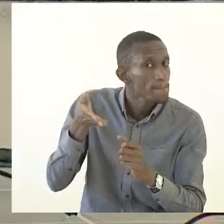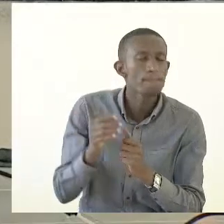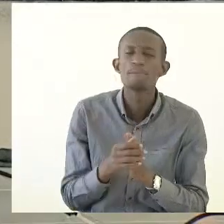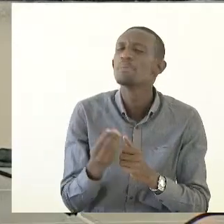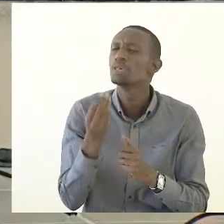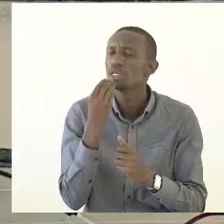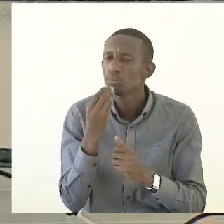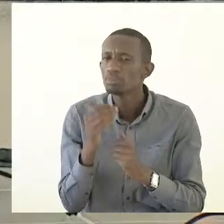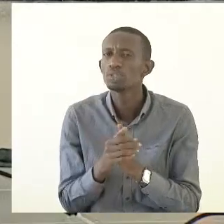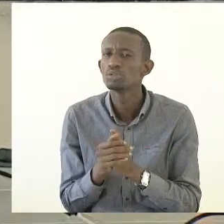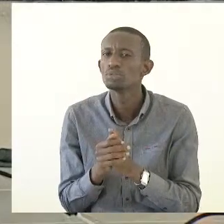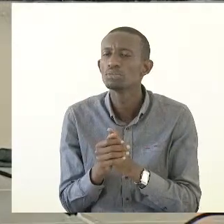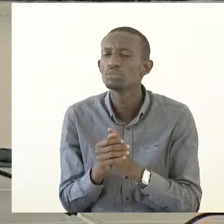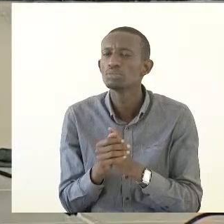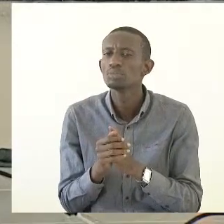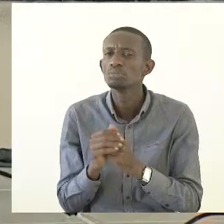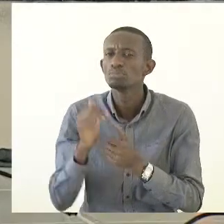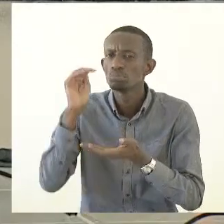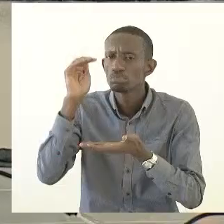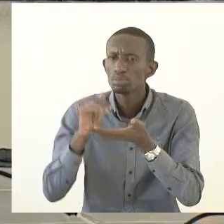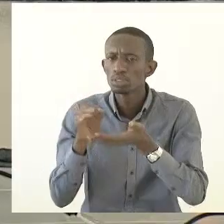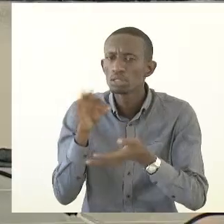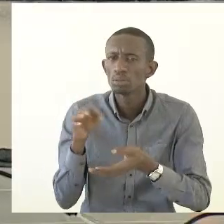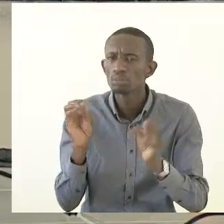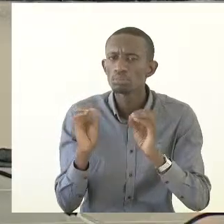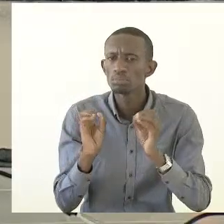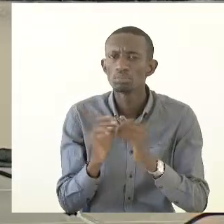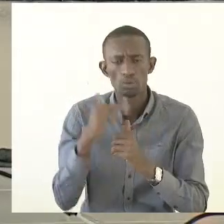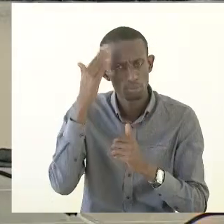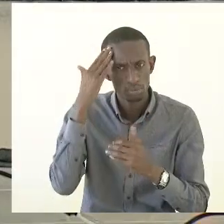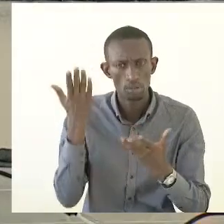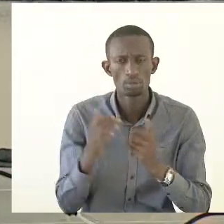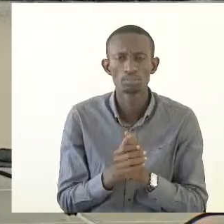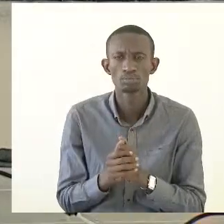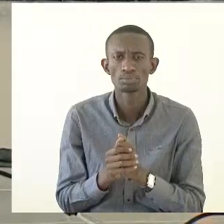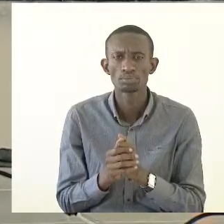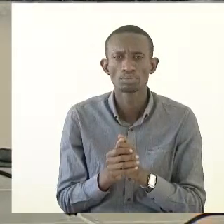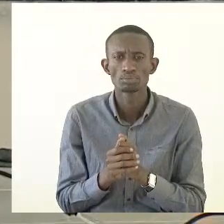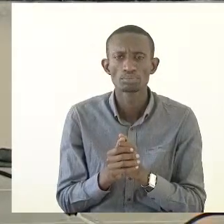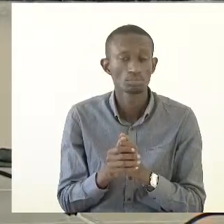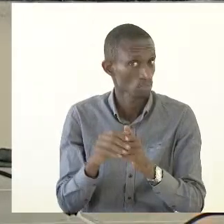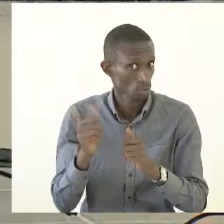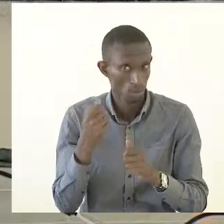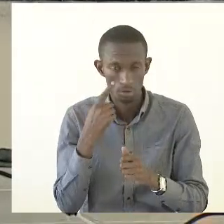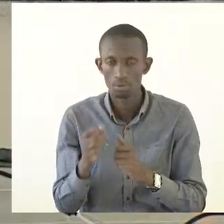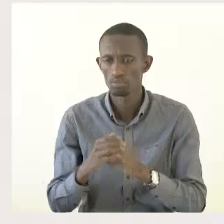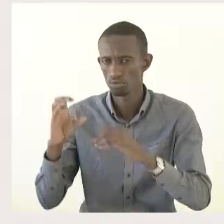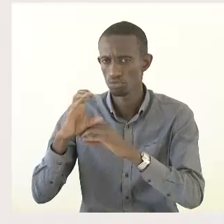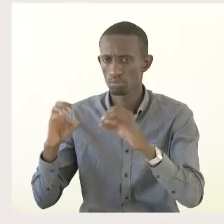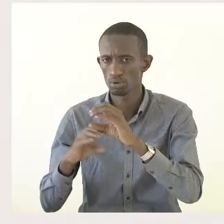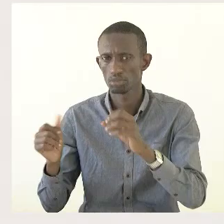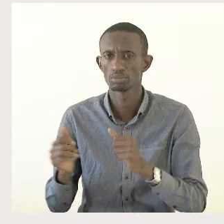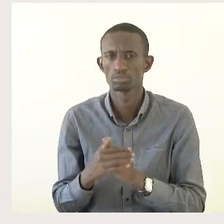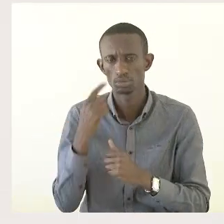non-reducing sugars. We do use Bendix solution, but followed with other chemicals. Let's go to